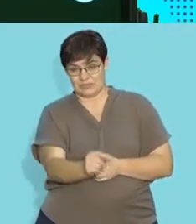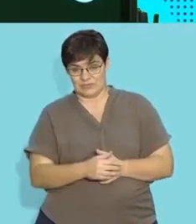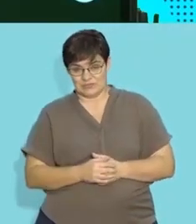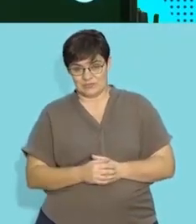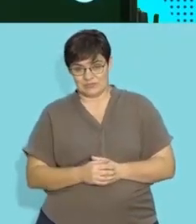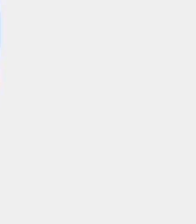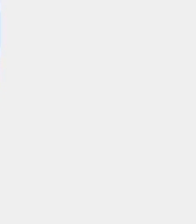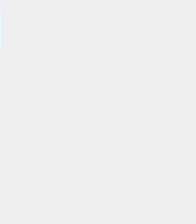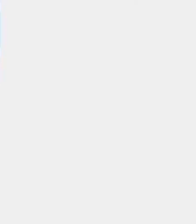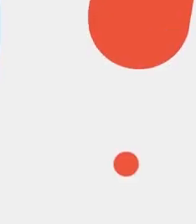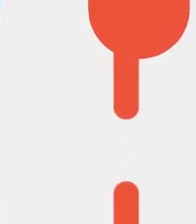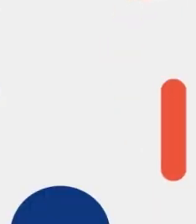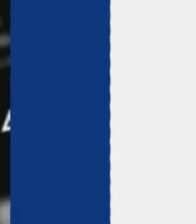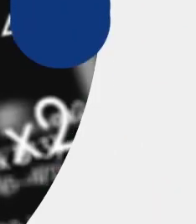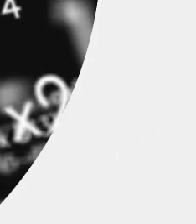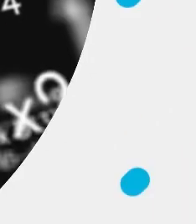you shortly.